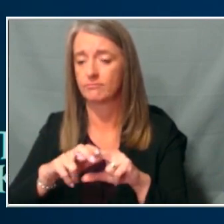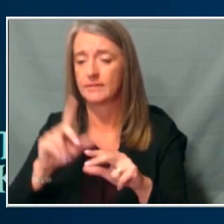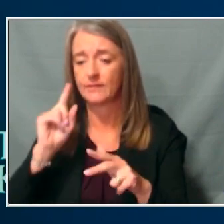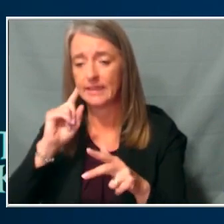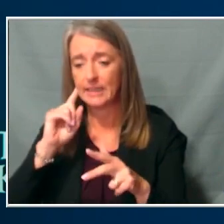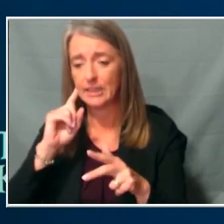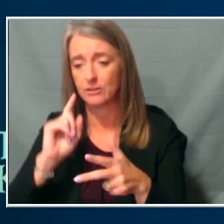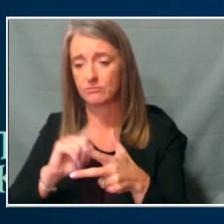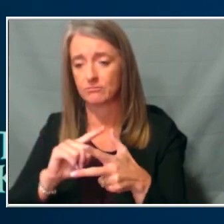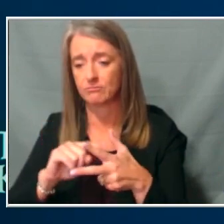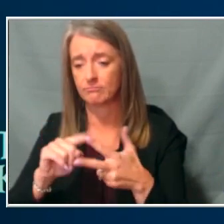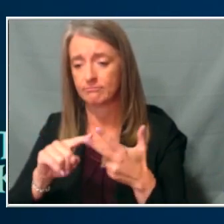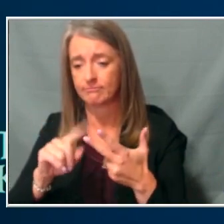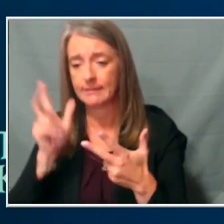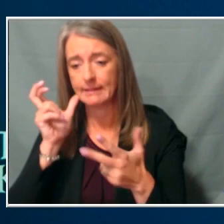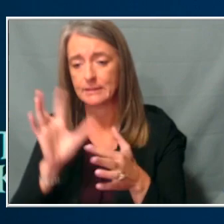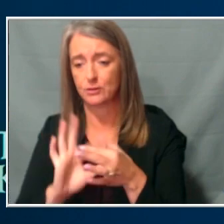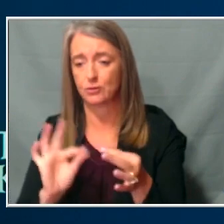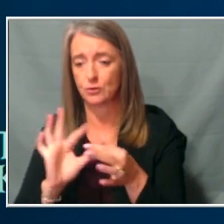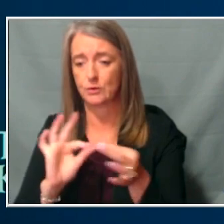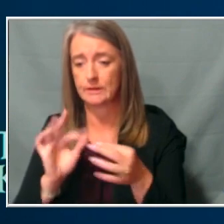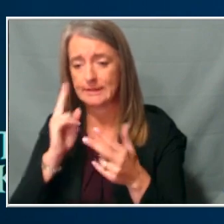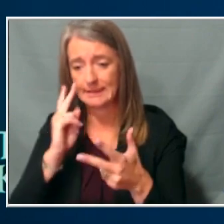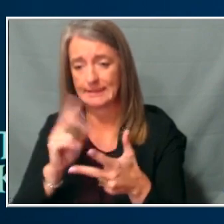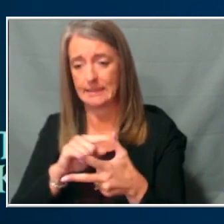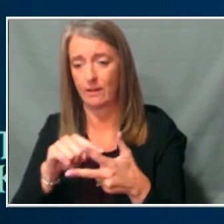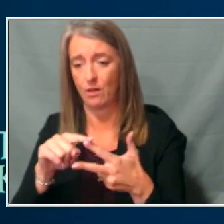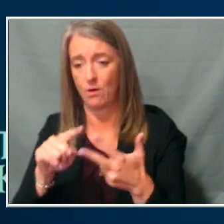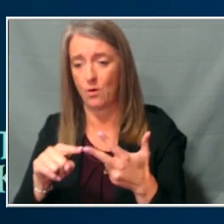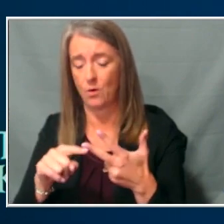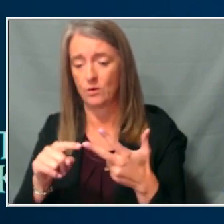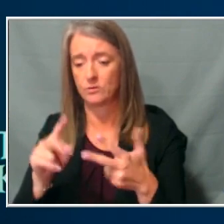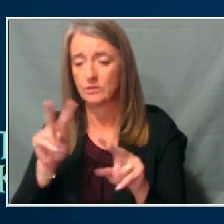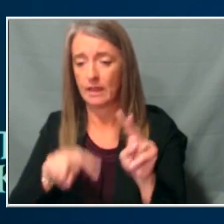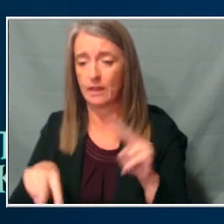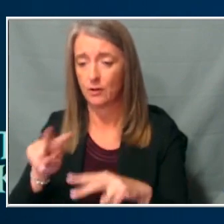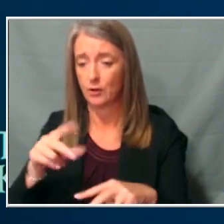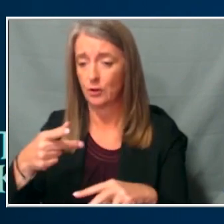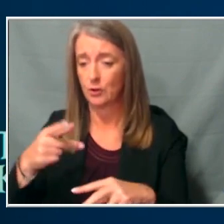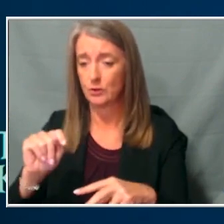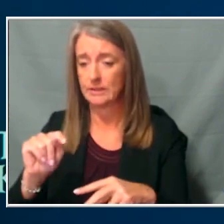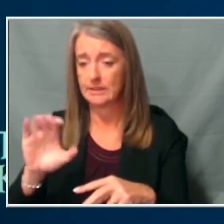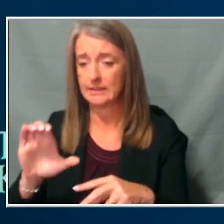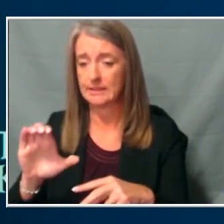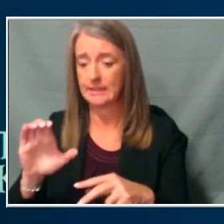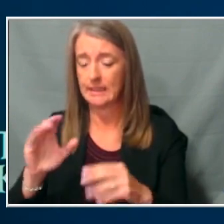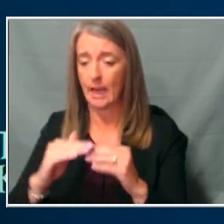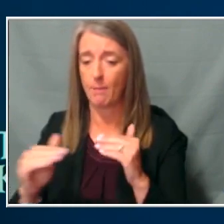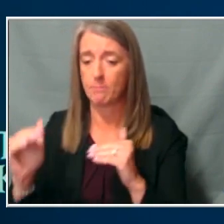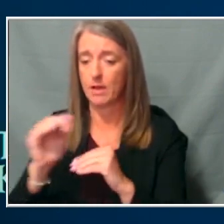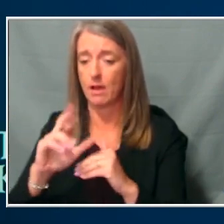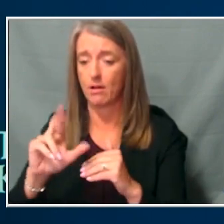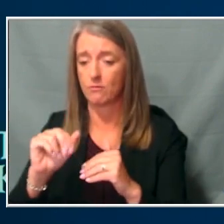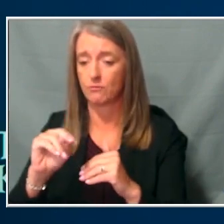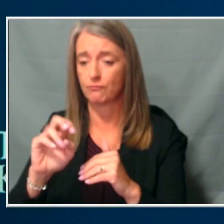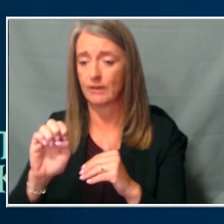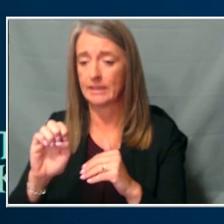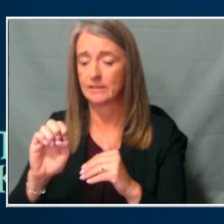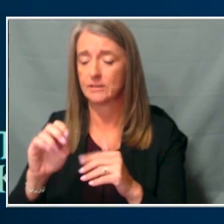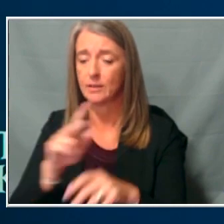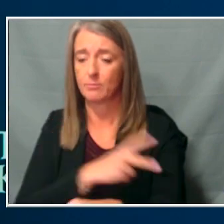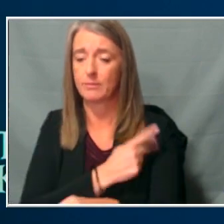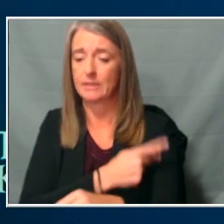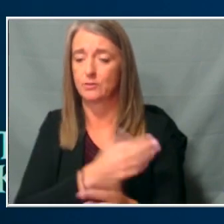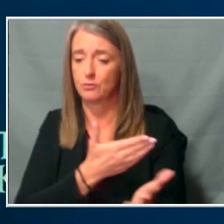if I listen to the story and if I see those and I look at the QTC and if it's above the range, those are the patients you're going to bring in.